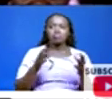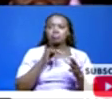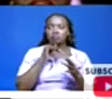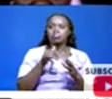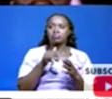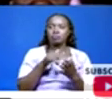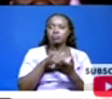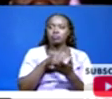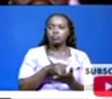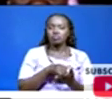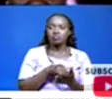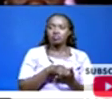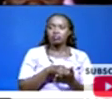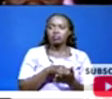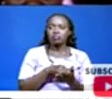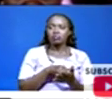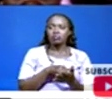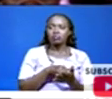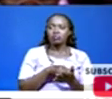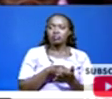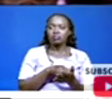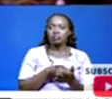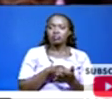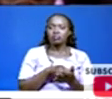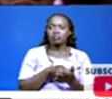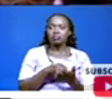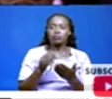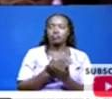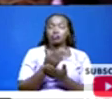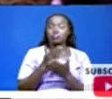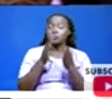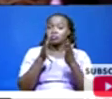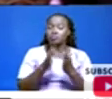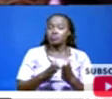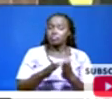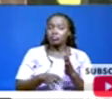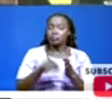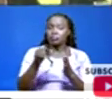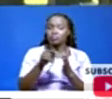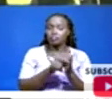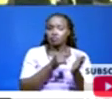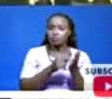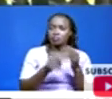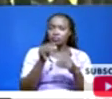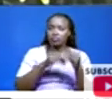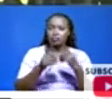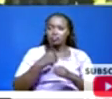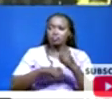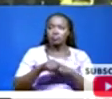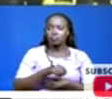hesitate to dismiss any person found culpable of corrupt practices.